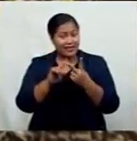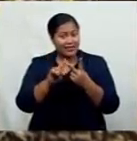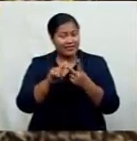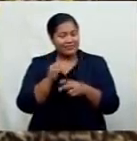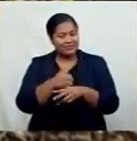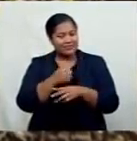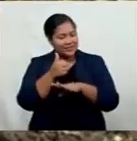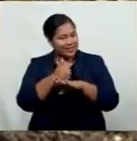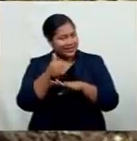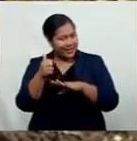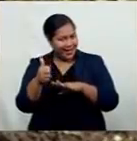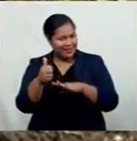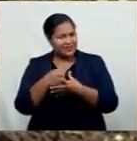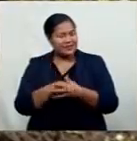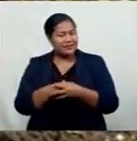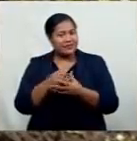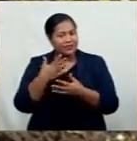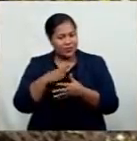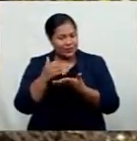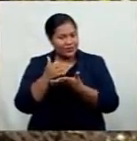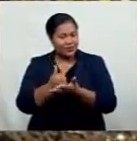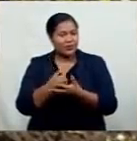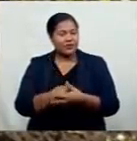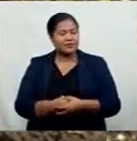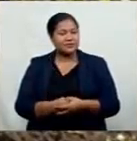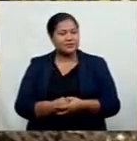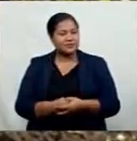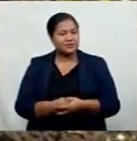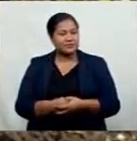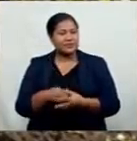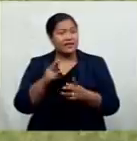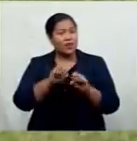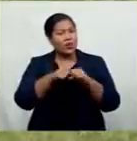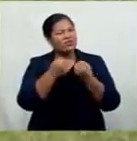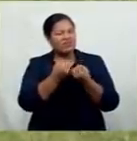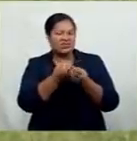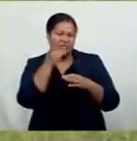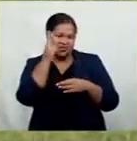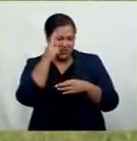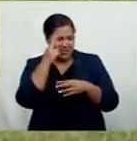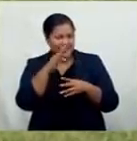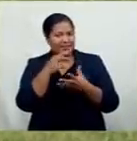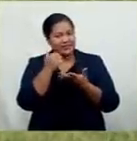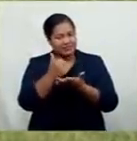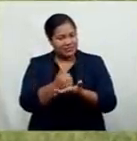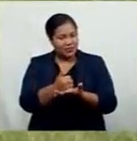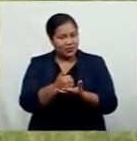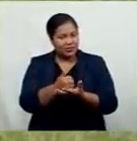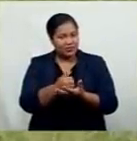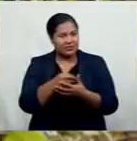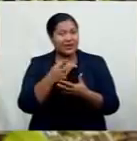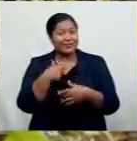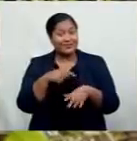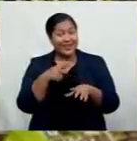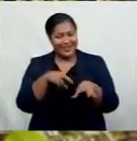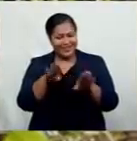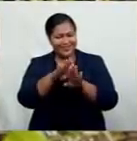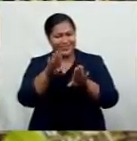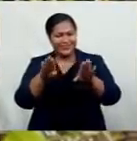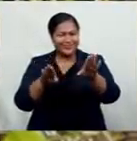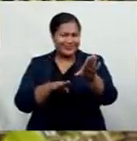is keen to support, and for social reasons is very keen to support, is the Leave No One